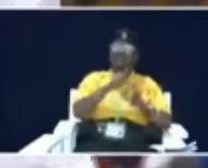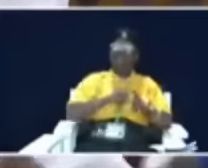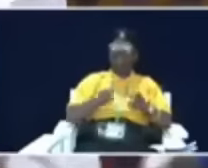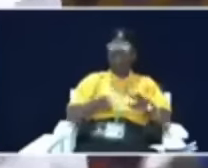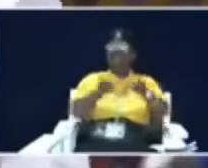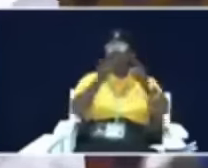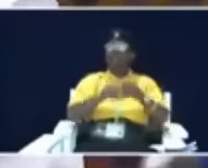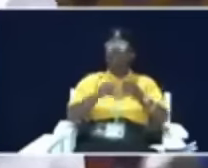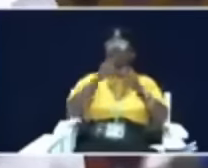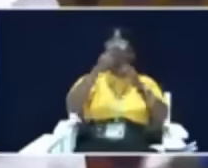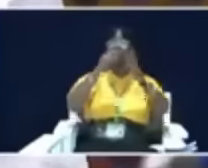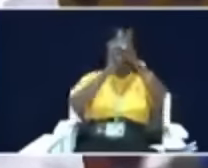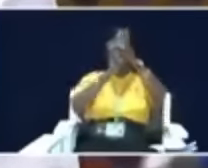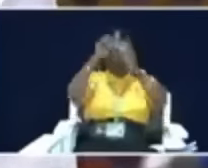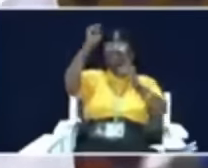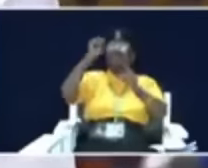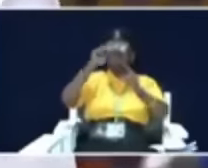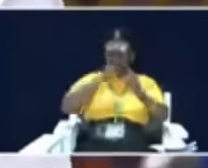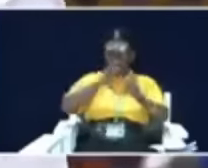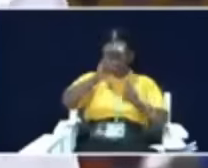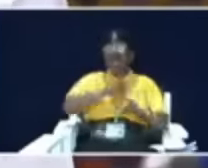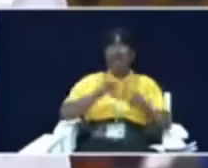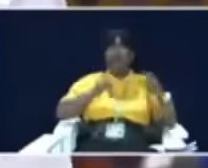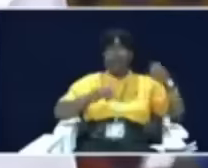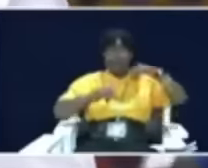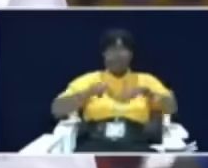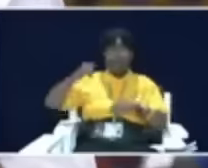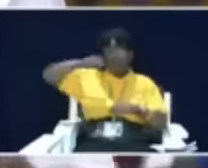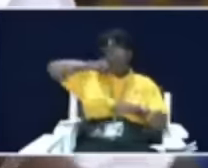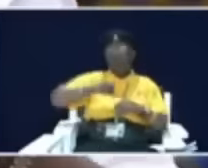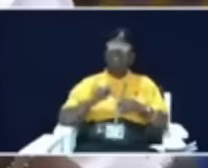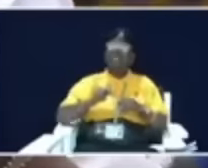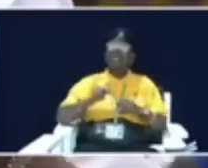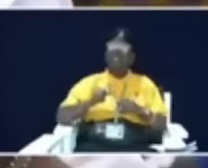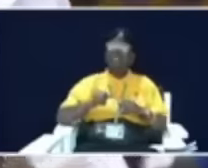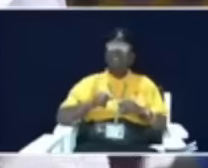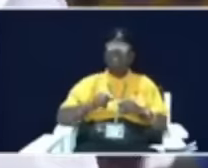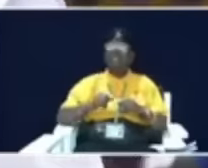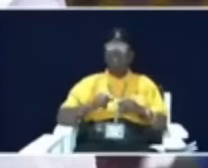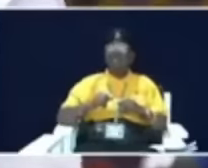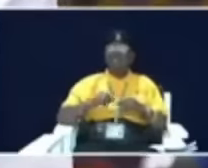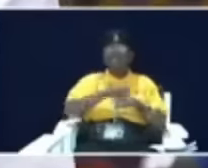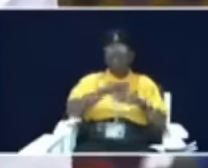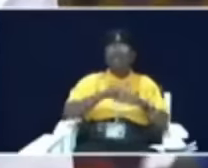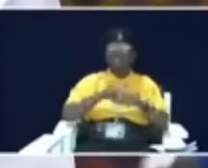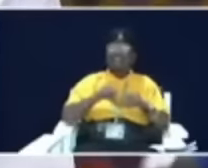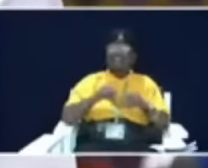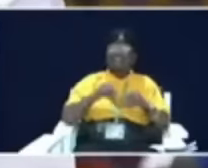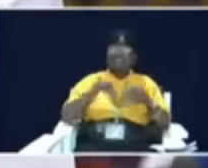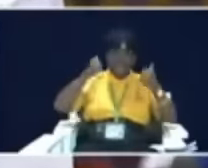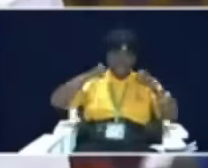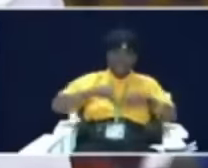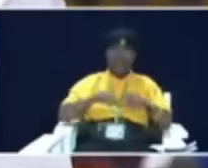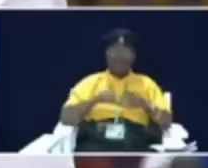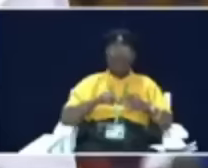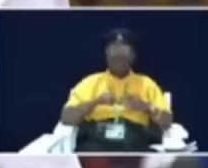But other than that, there's nothing wrong with agbada. It's very beautiful dress. The problem with this, with